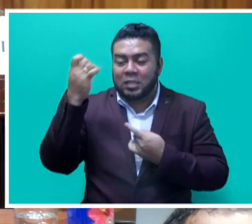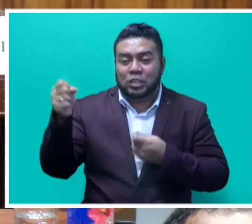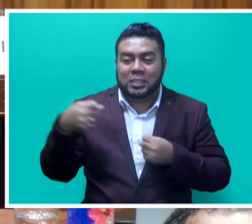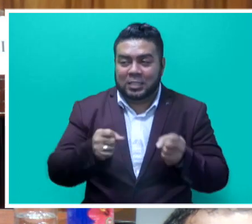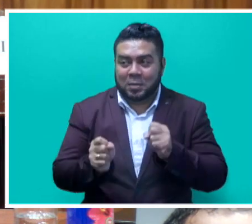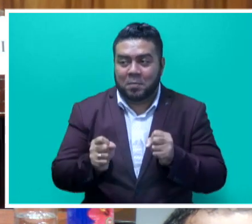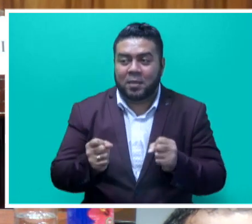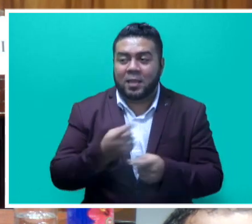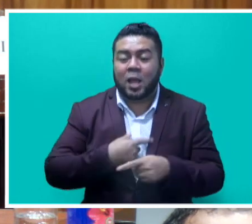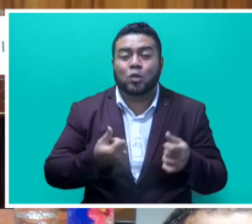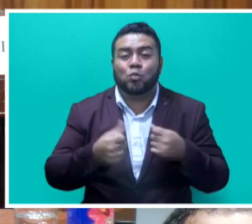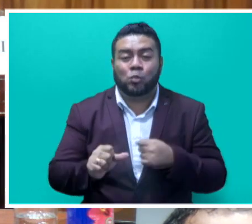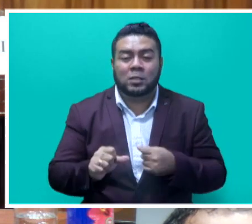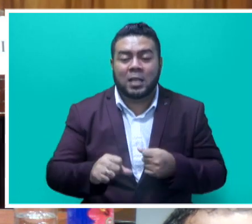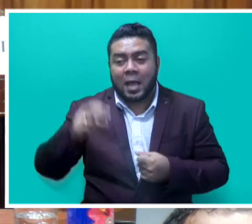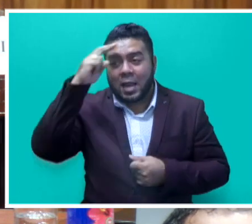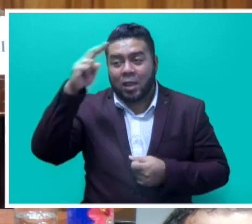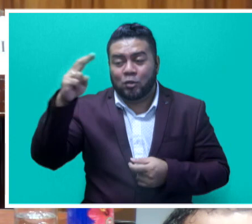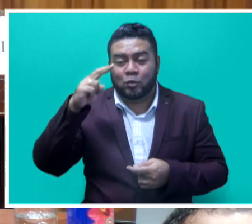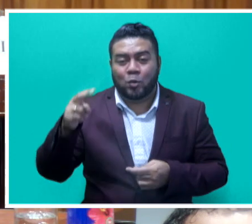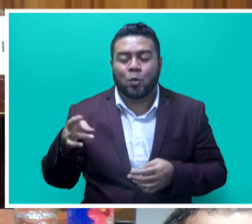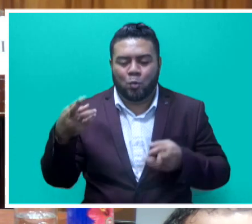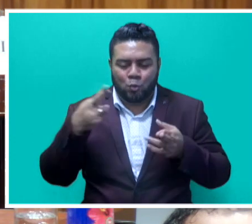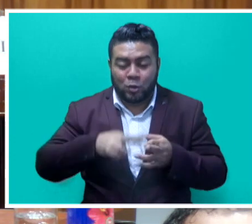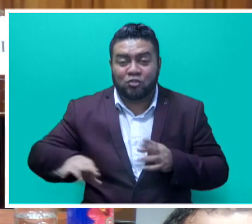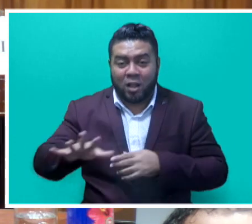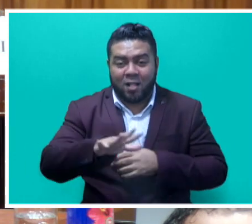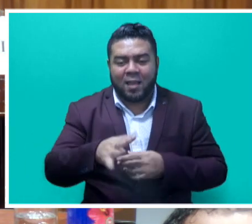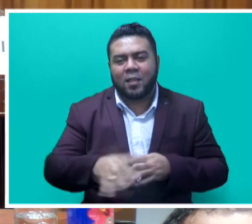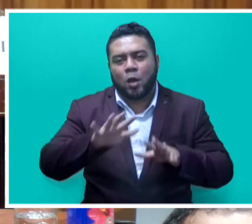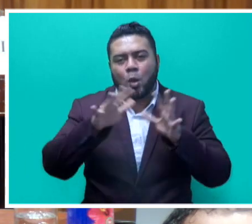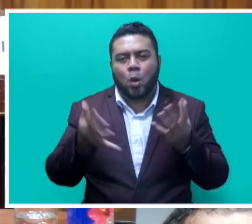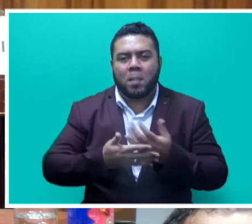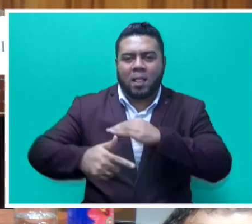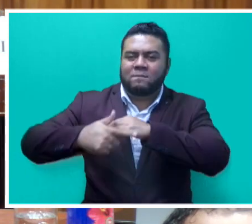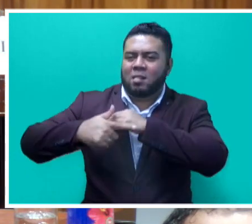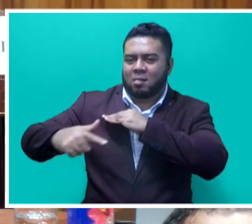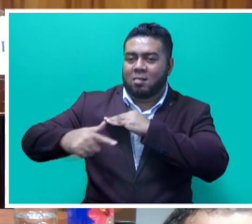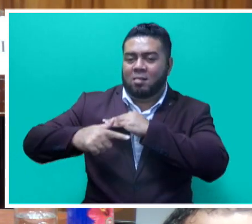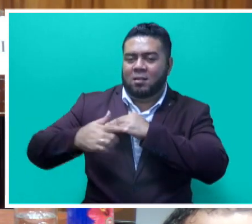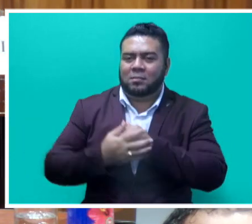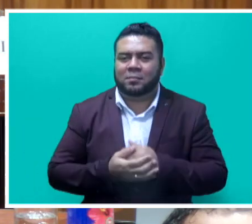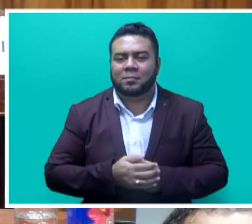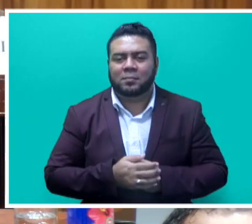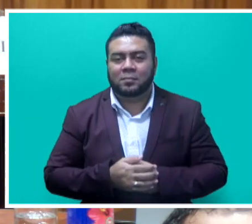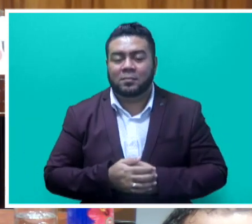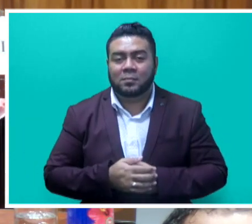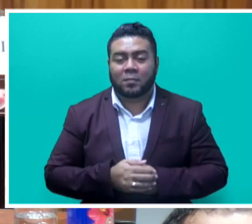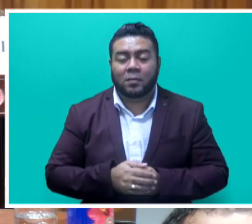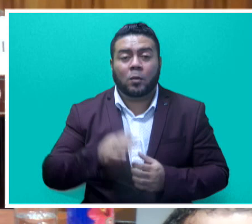used nationally, regionally, and also at a global level. The current datum, Mr. Speaker,